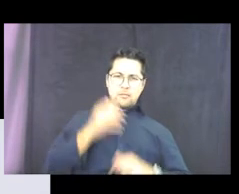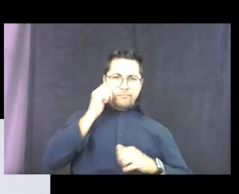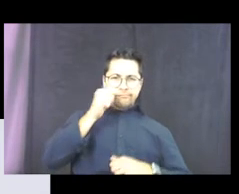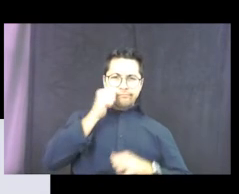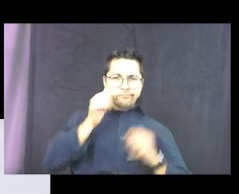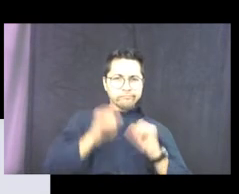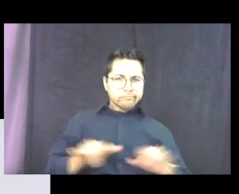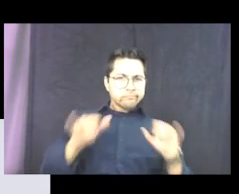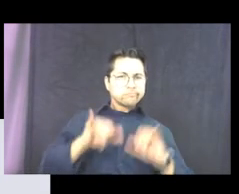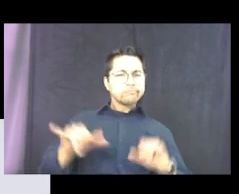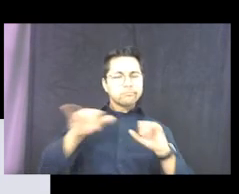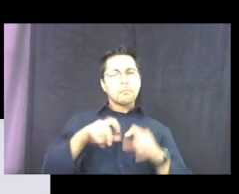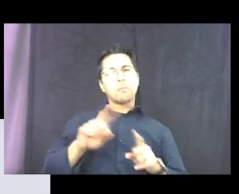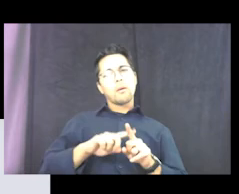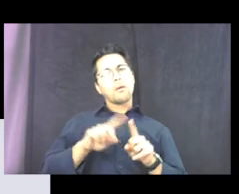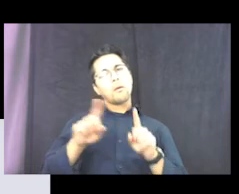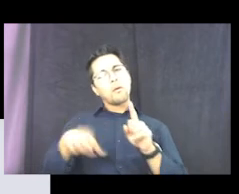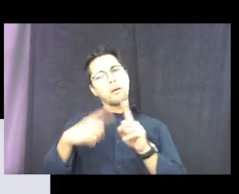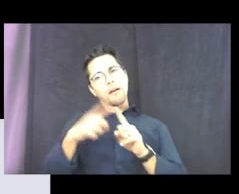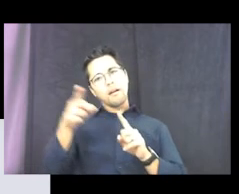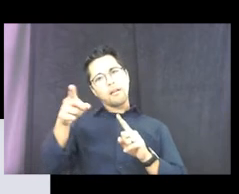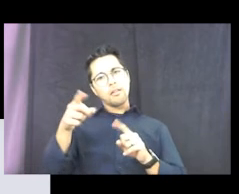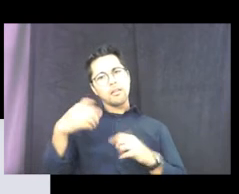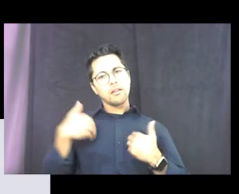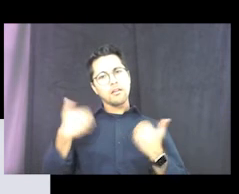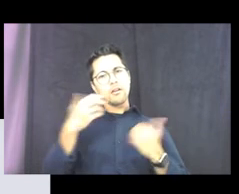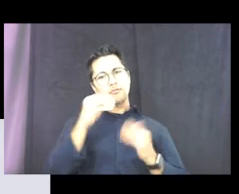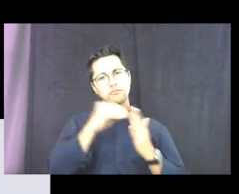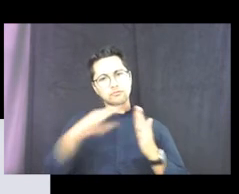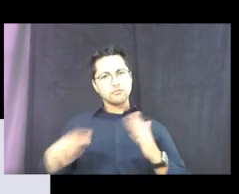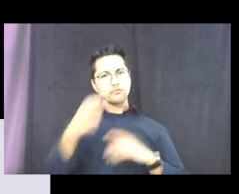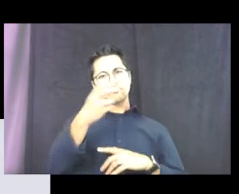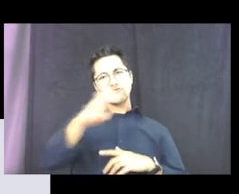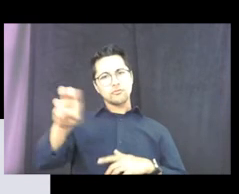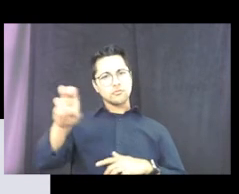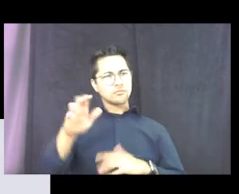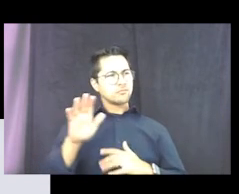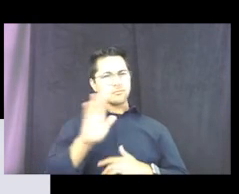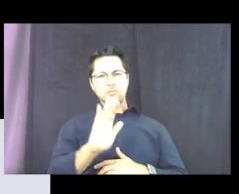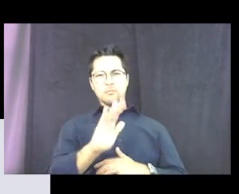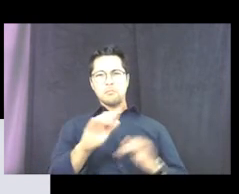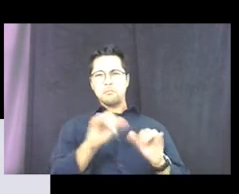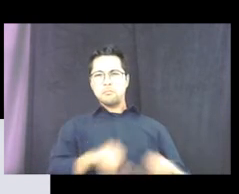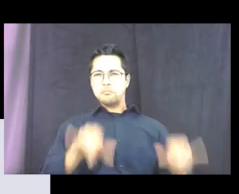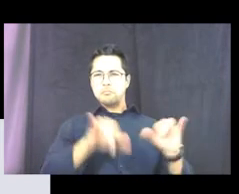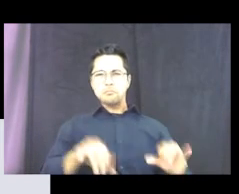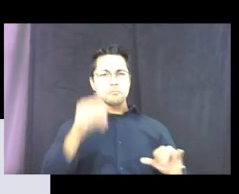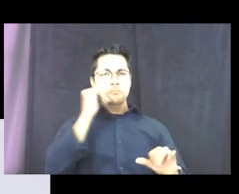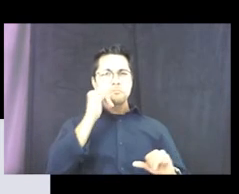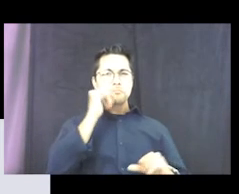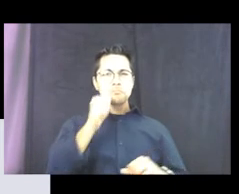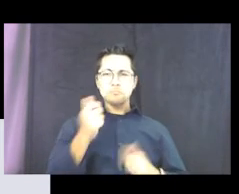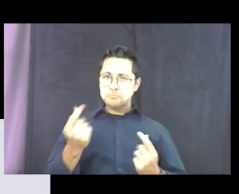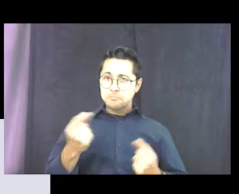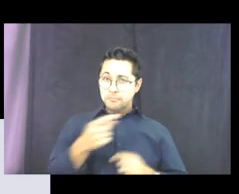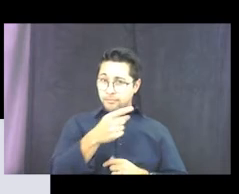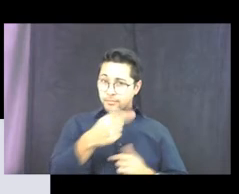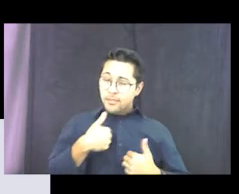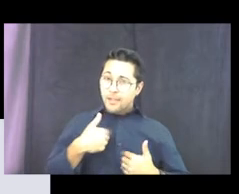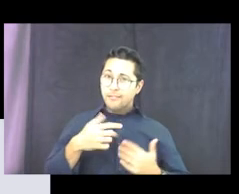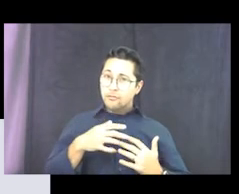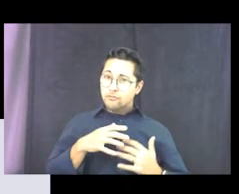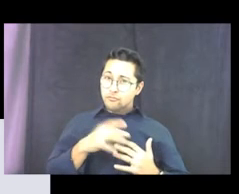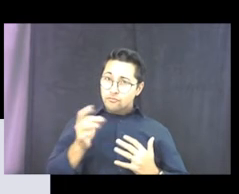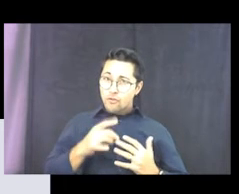student transitioning and becoming a young adult? What is their daily routine? Have they ever had a choice in when their